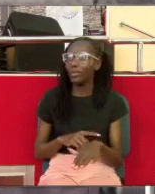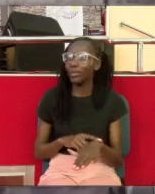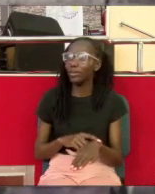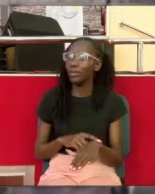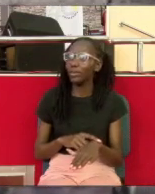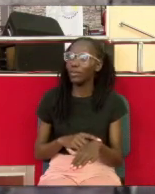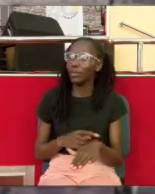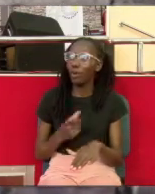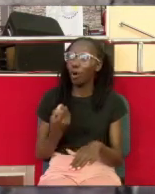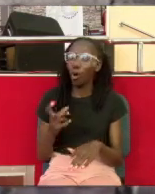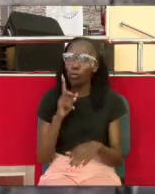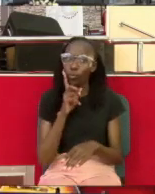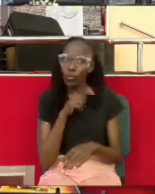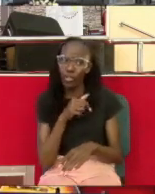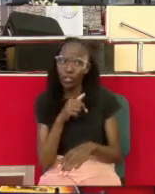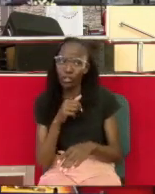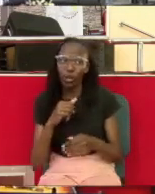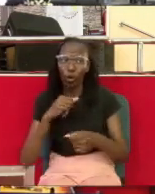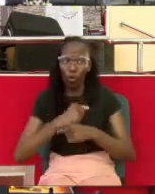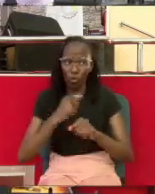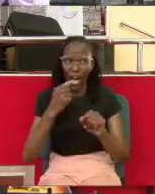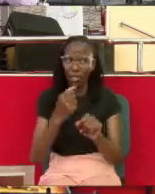or completion of the action.